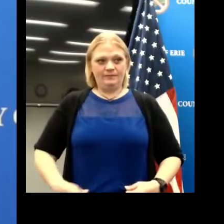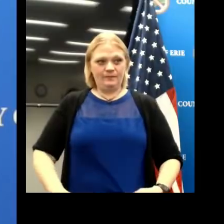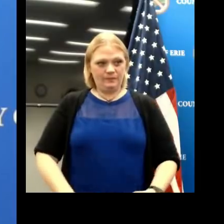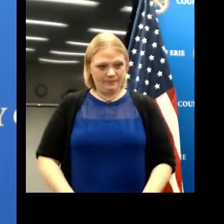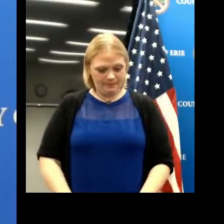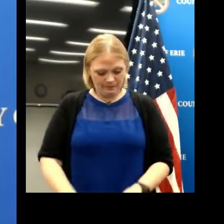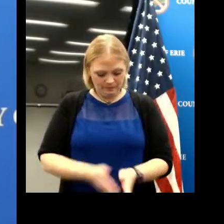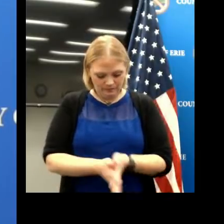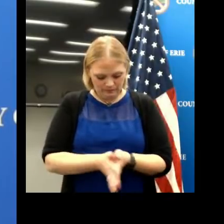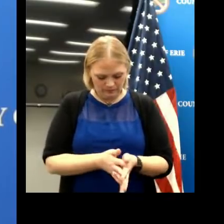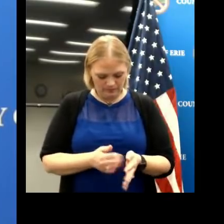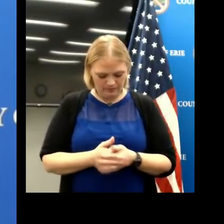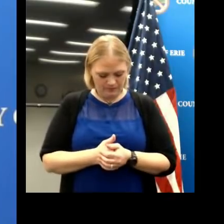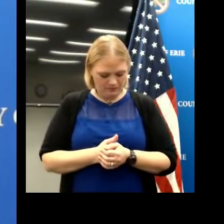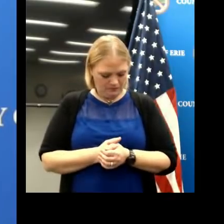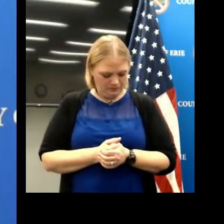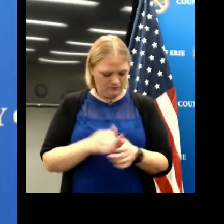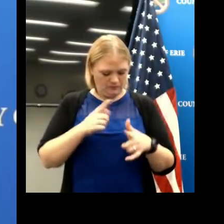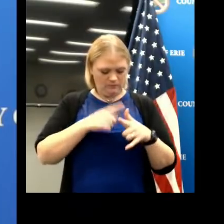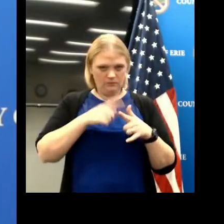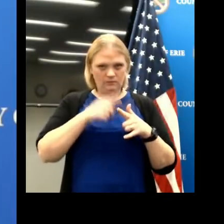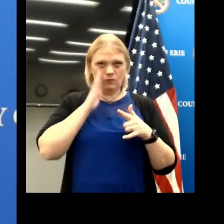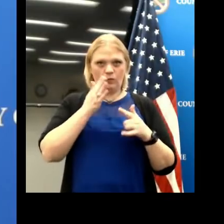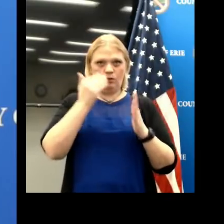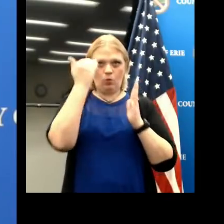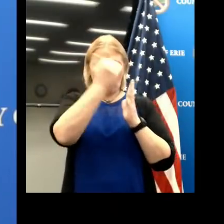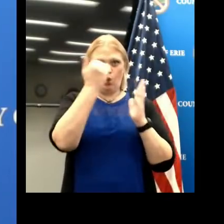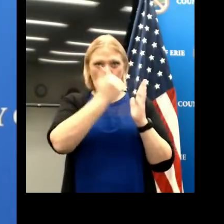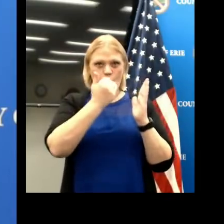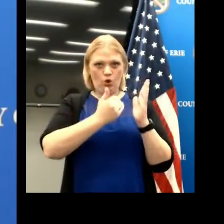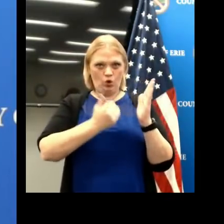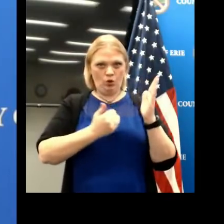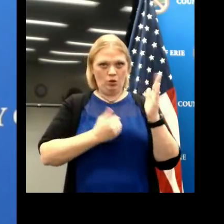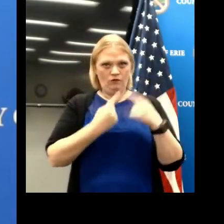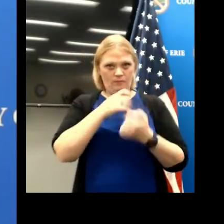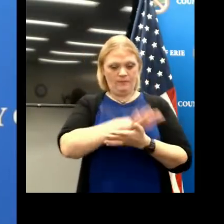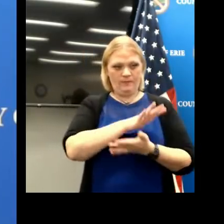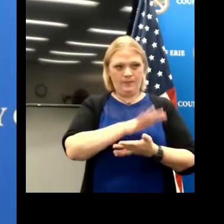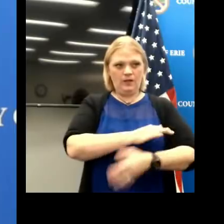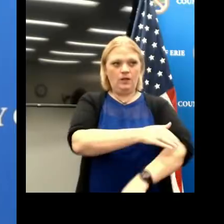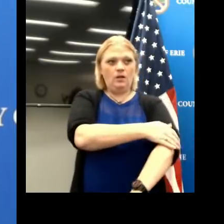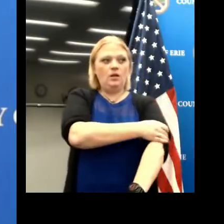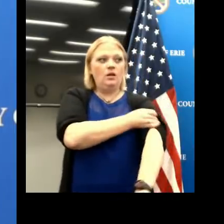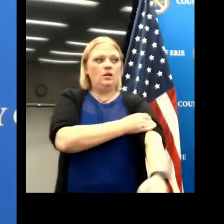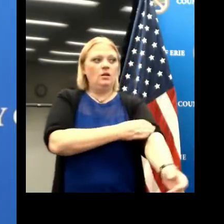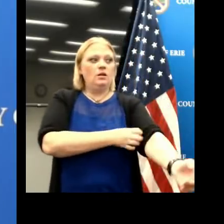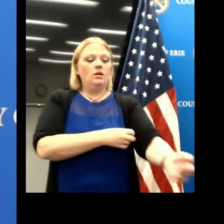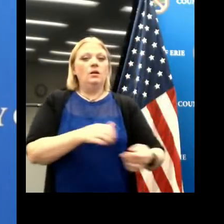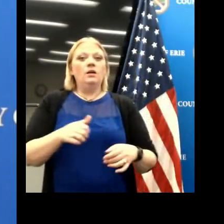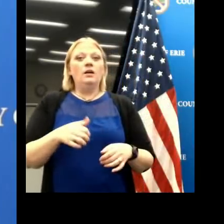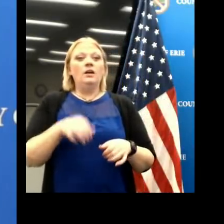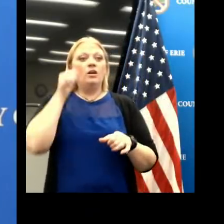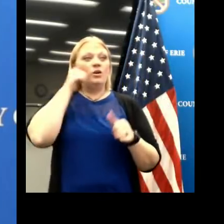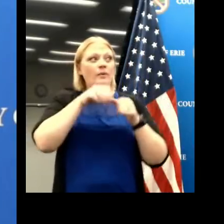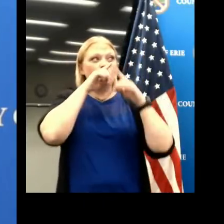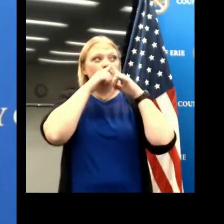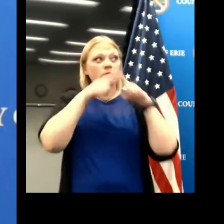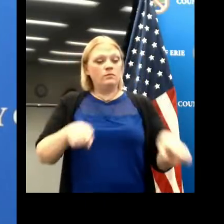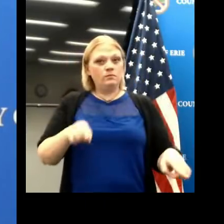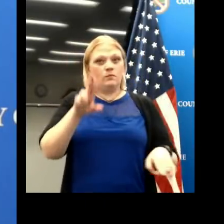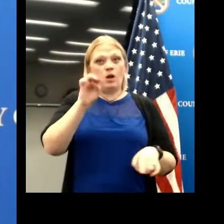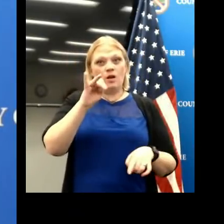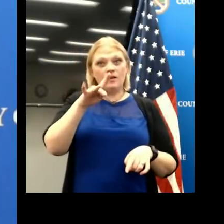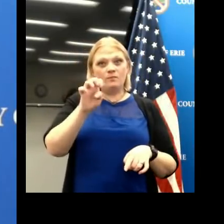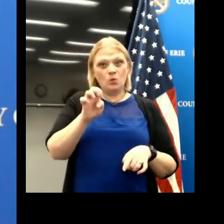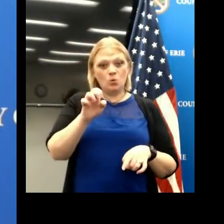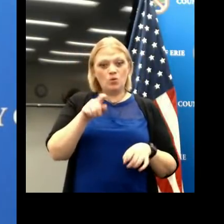and then I will call everybody in order based on my sheet here. Remember to unmute yourself, our friends of the media. You need to